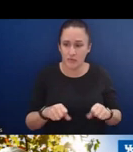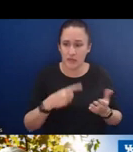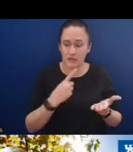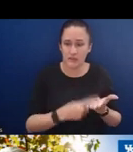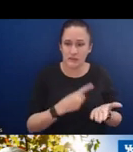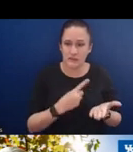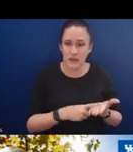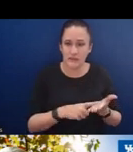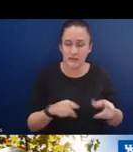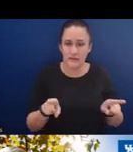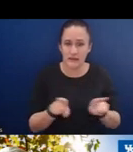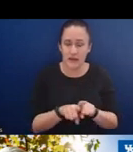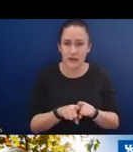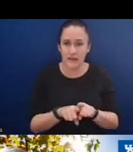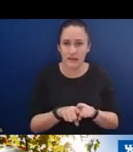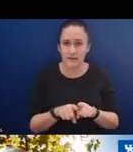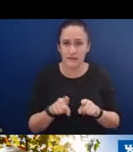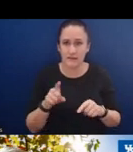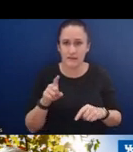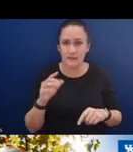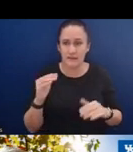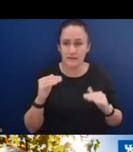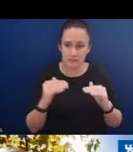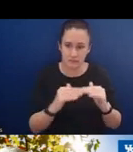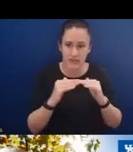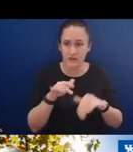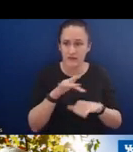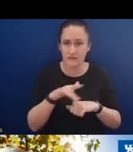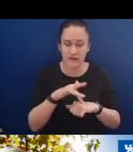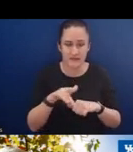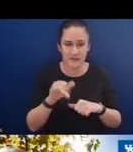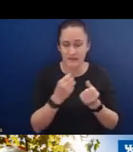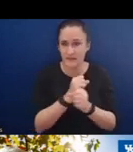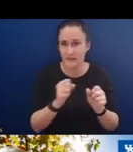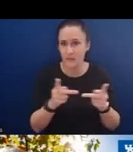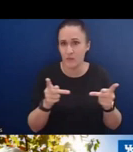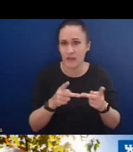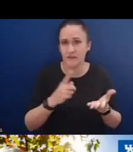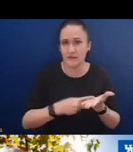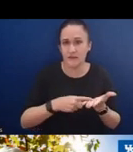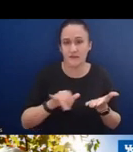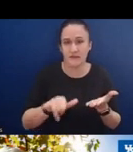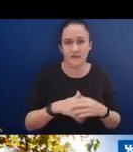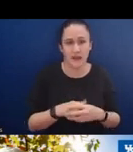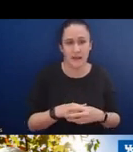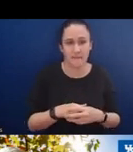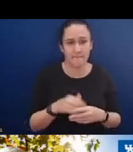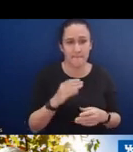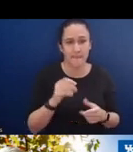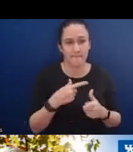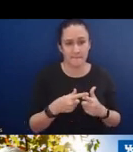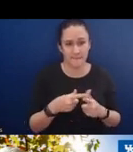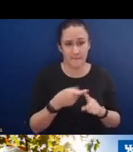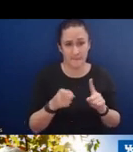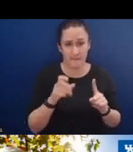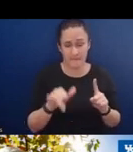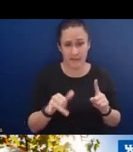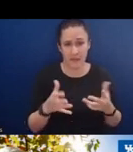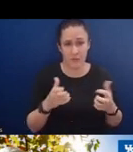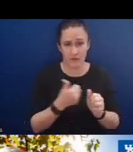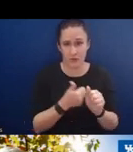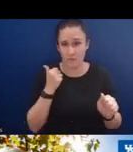as in peer spaces, because it's a safe place to discuss that. And then of those who would like to